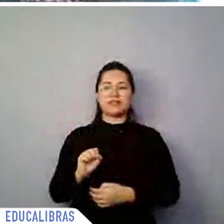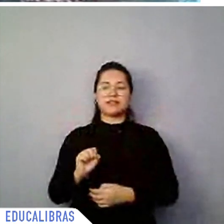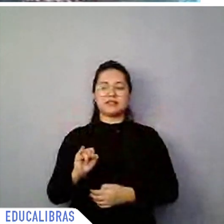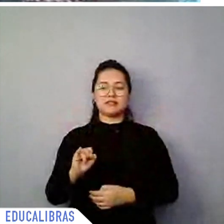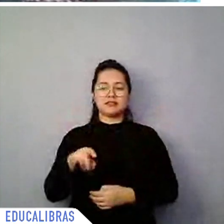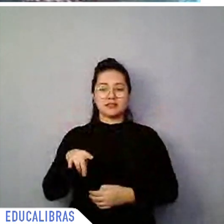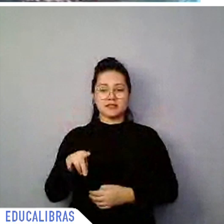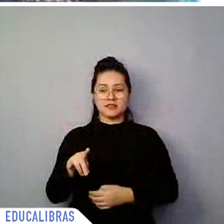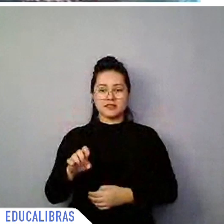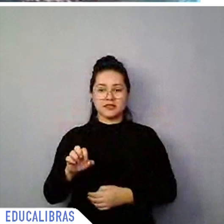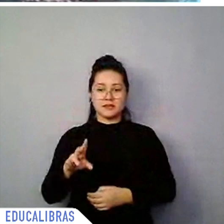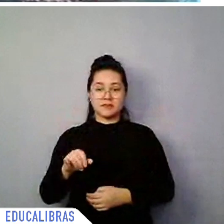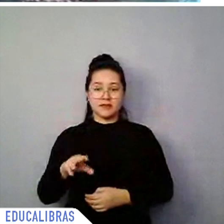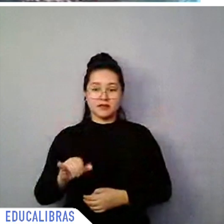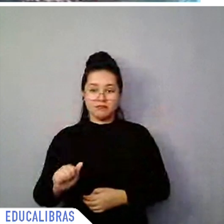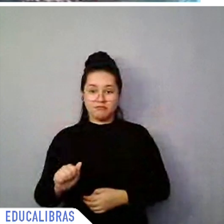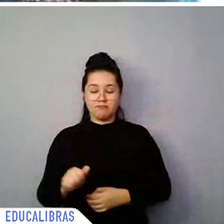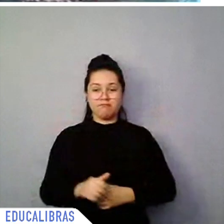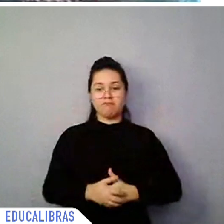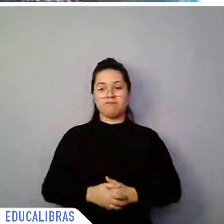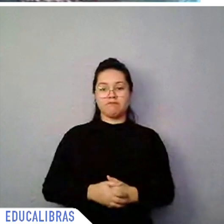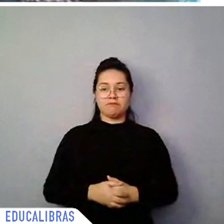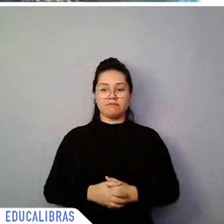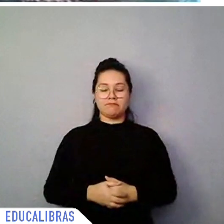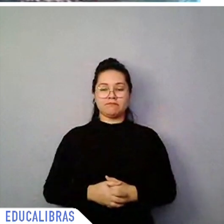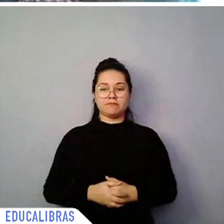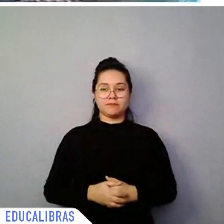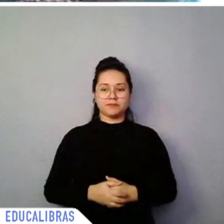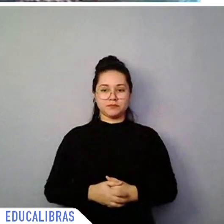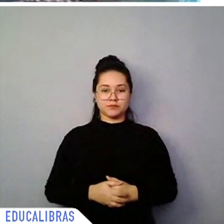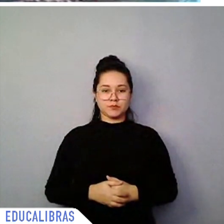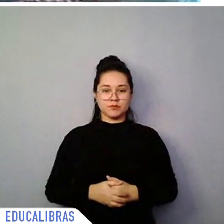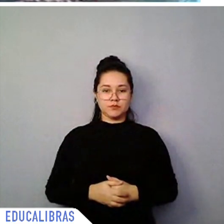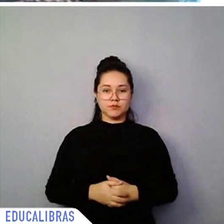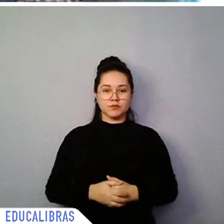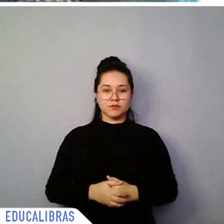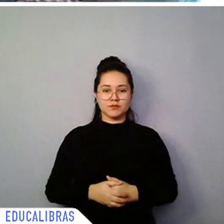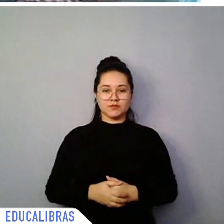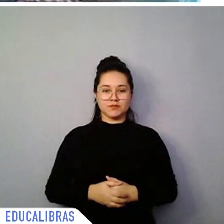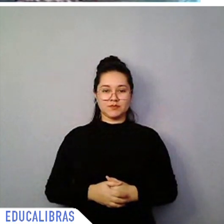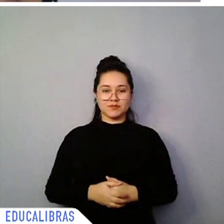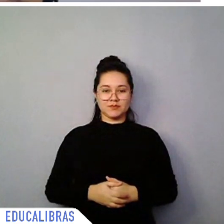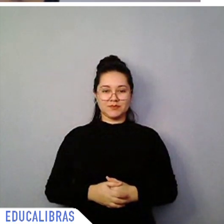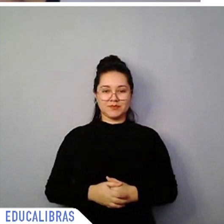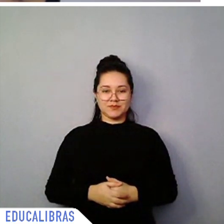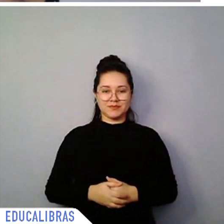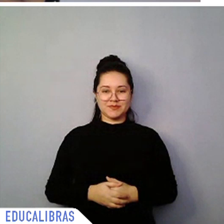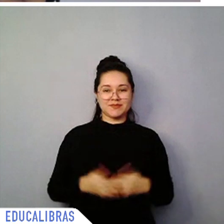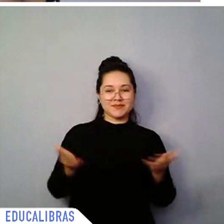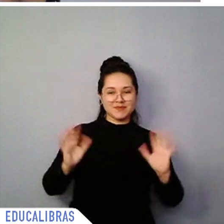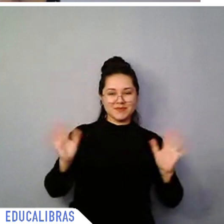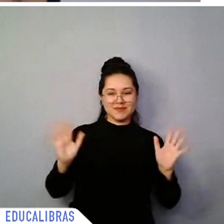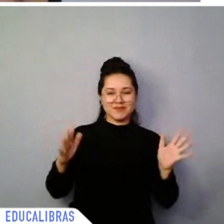So how can we do to fight this syndemic, as Alexandre said?